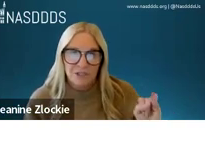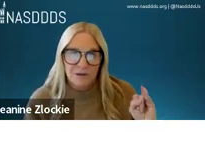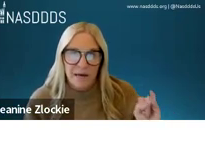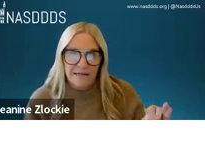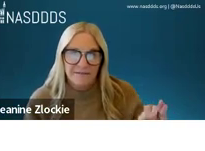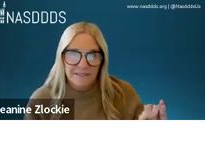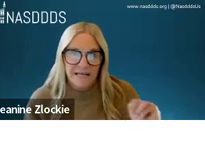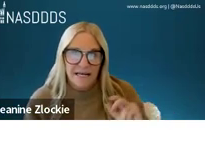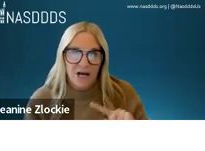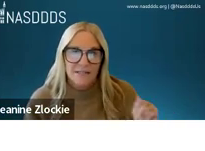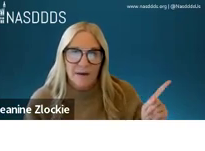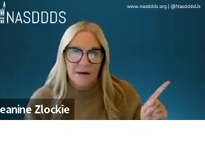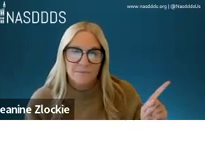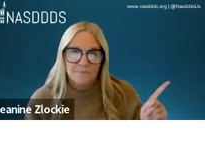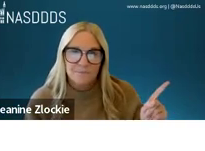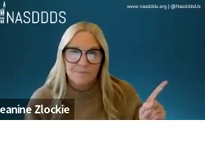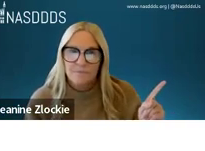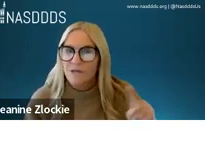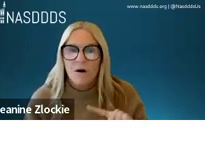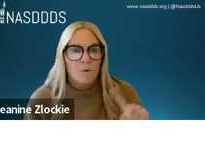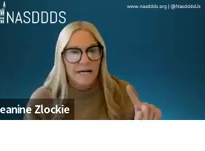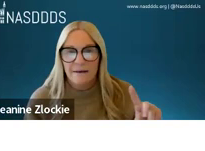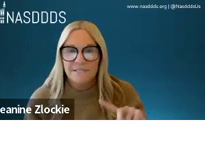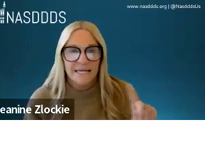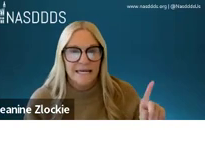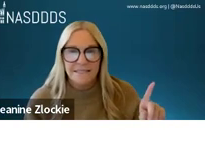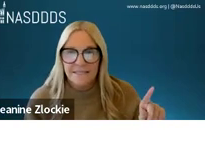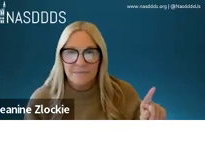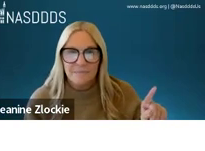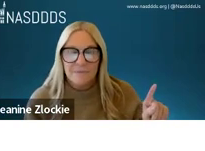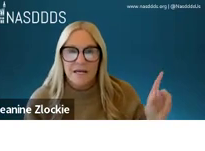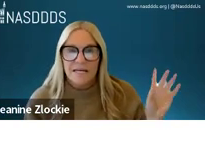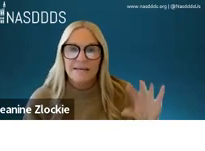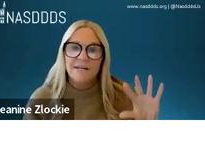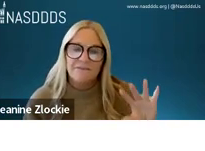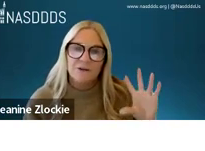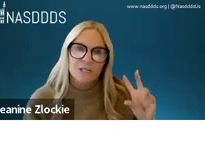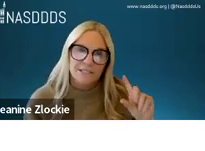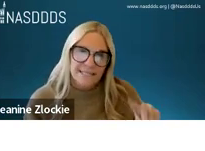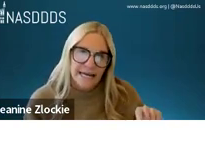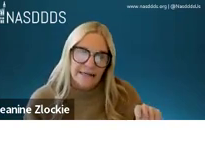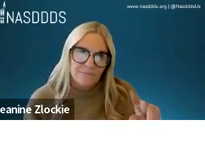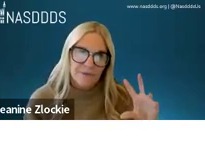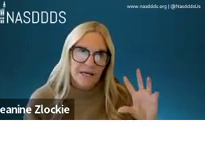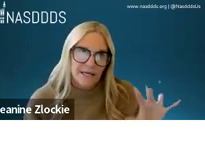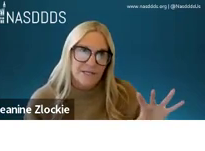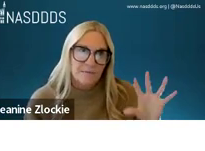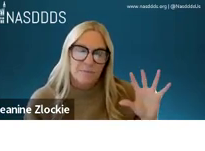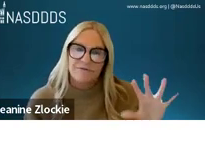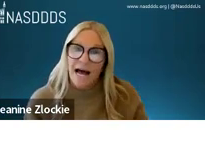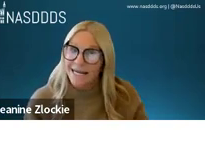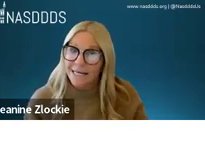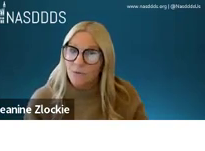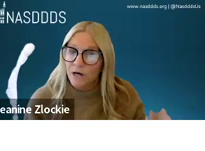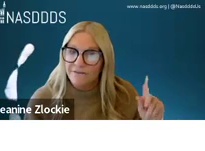and optional benefits that I talked about? When it comes to kids, even if your state